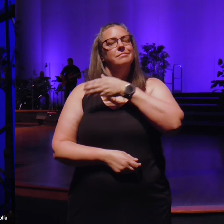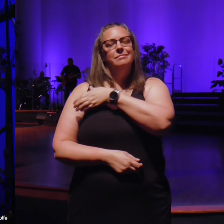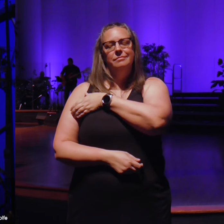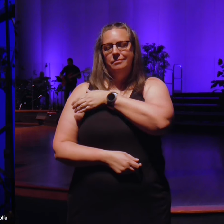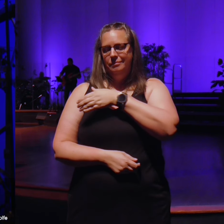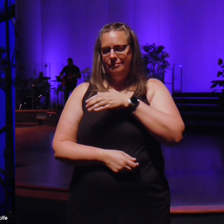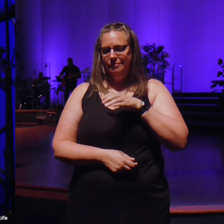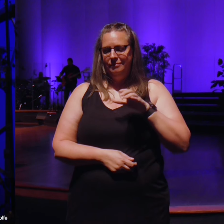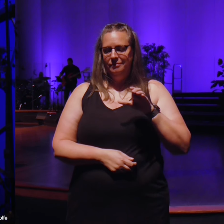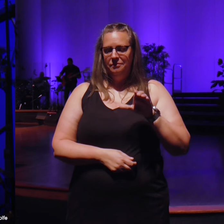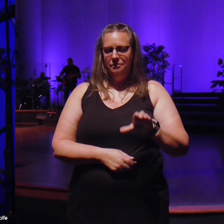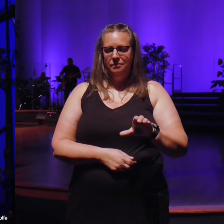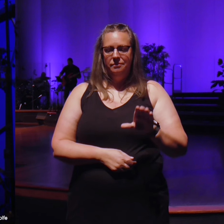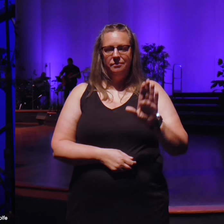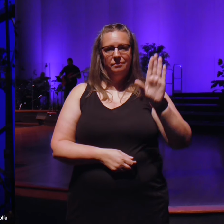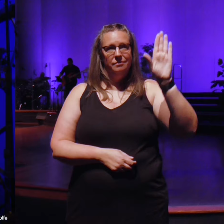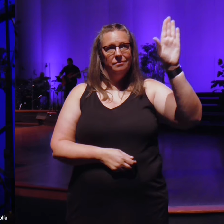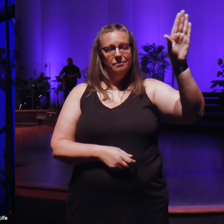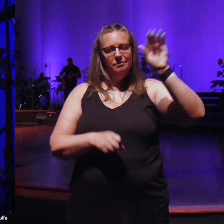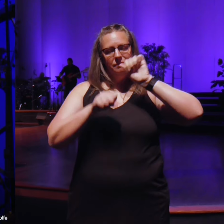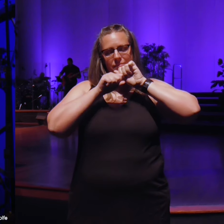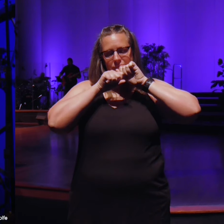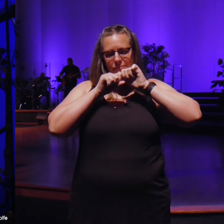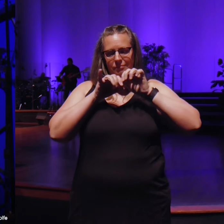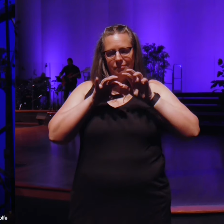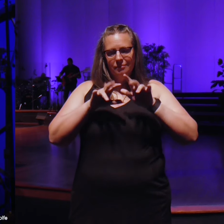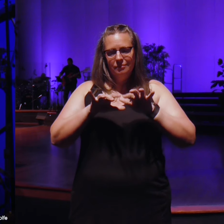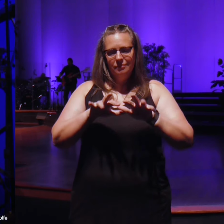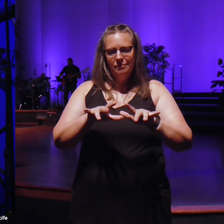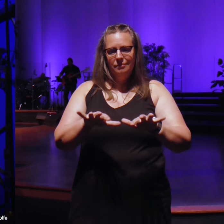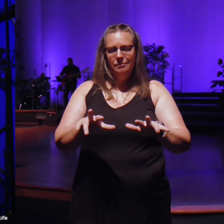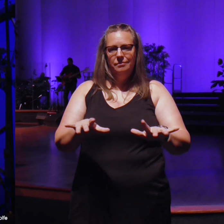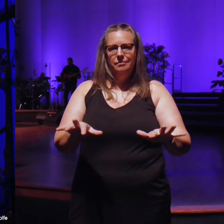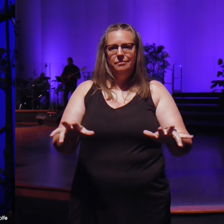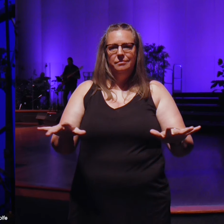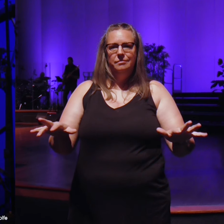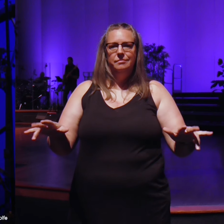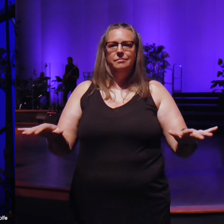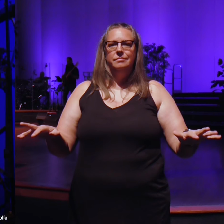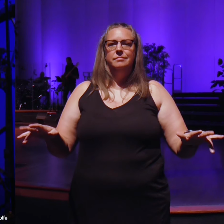the mighty power and the